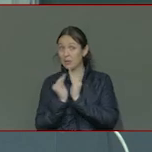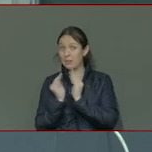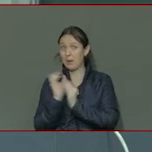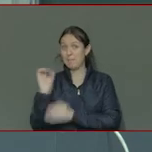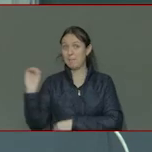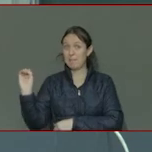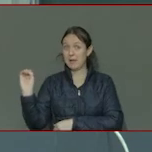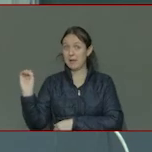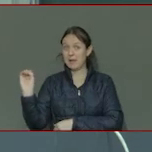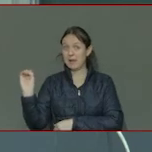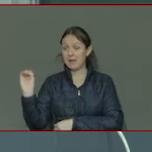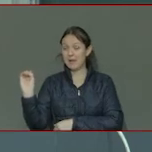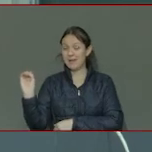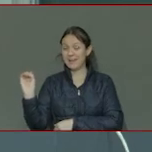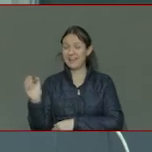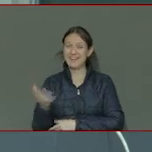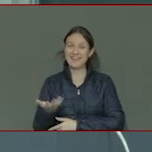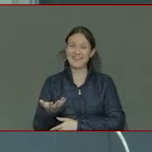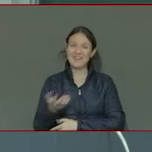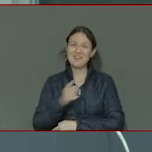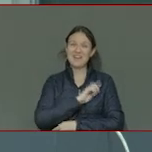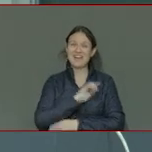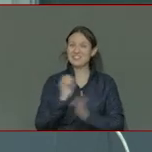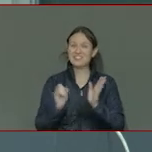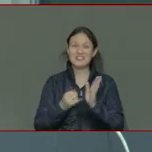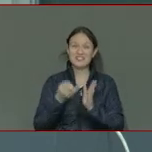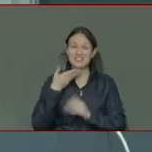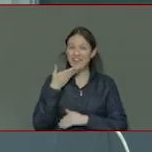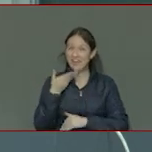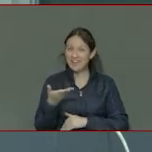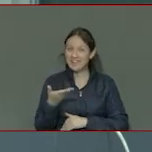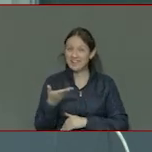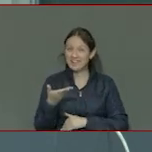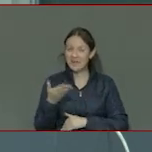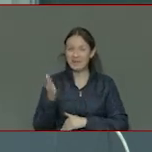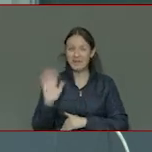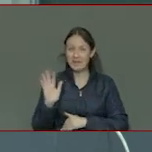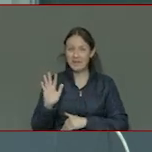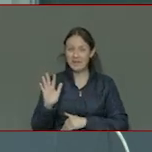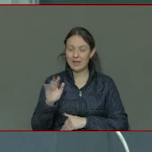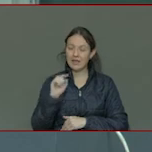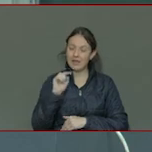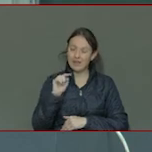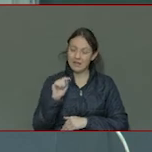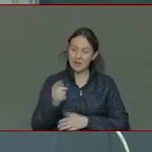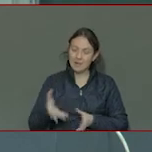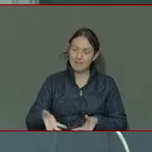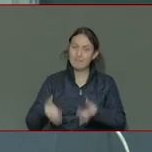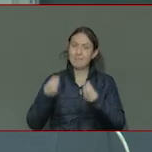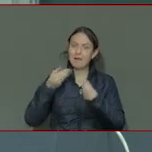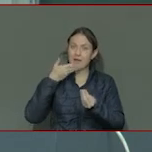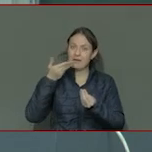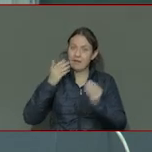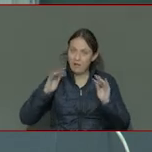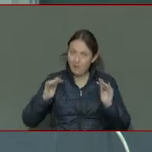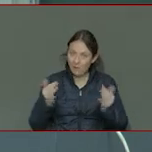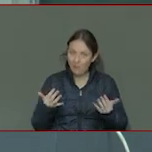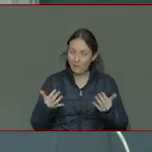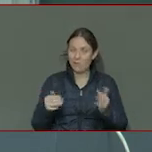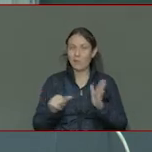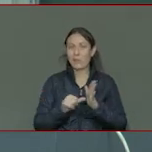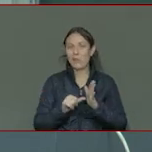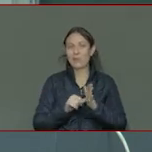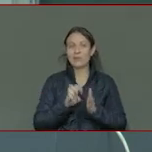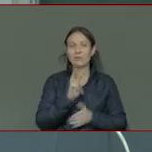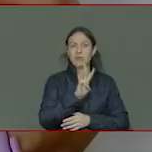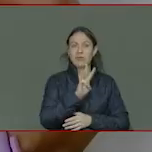that. It's not coming just to an answer in physics. It is, how did you arrive at that answer? So W